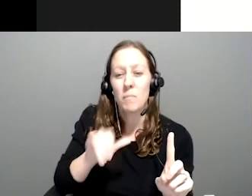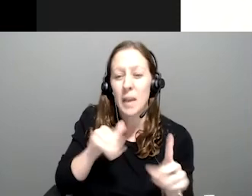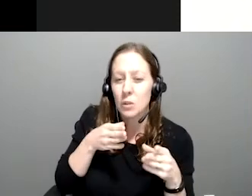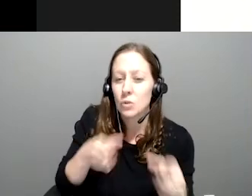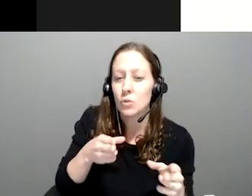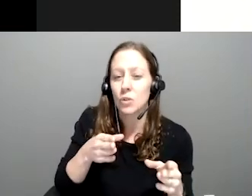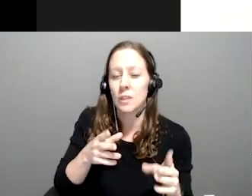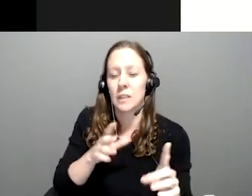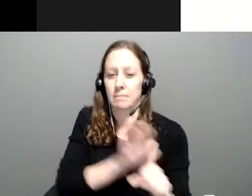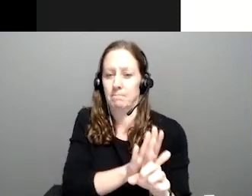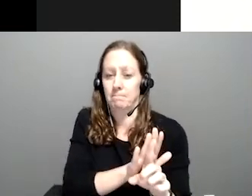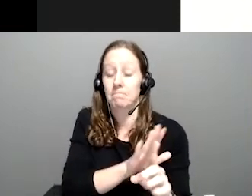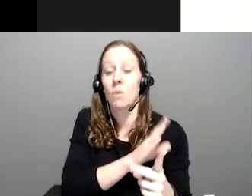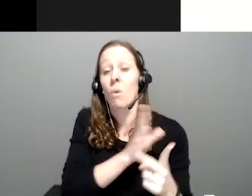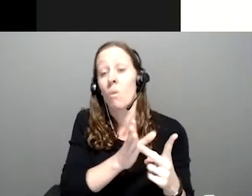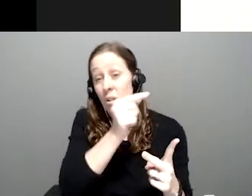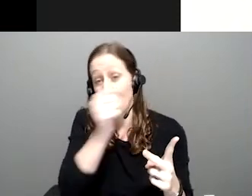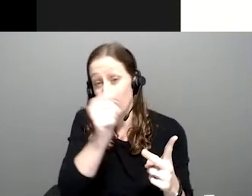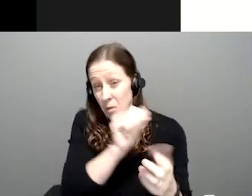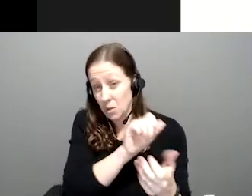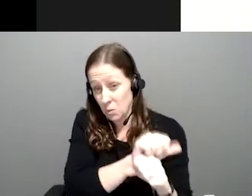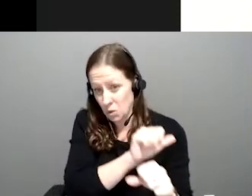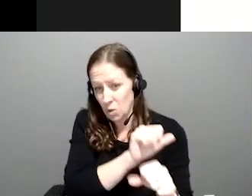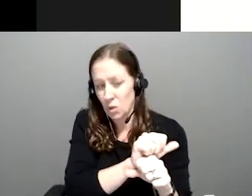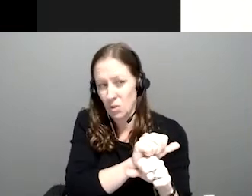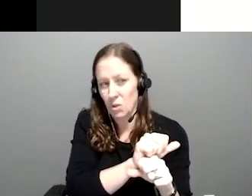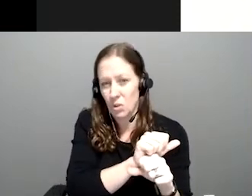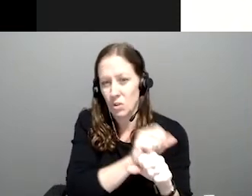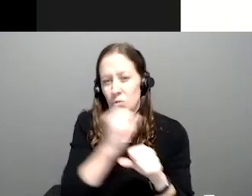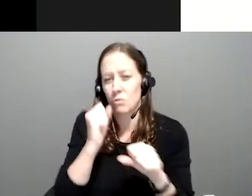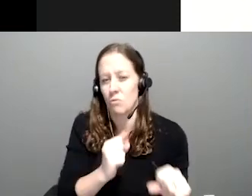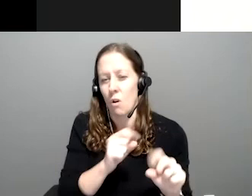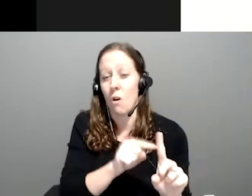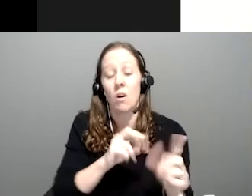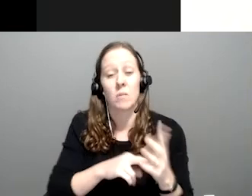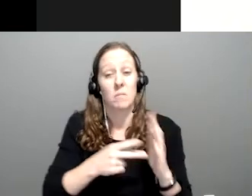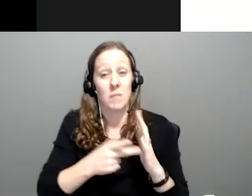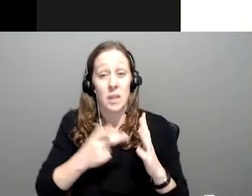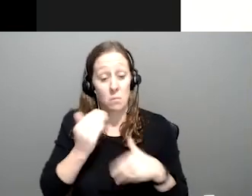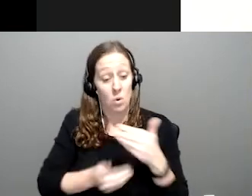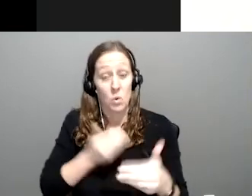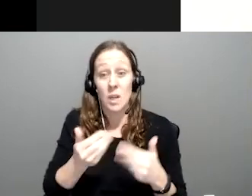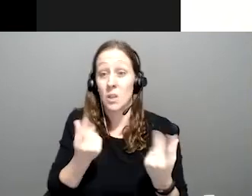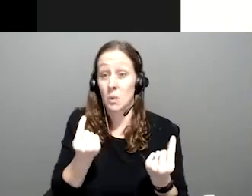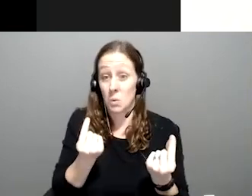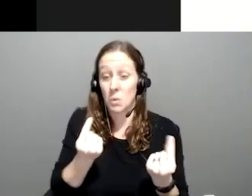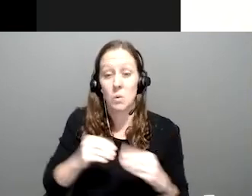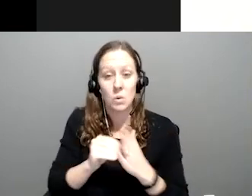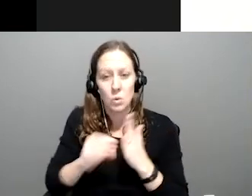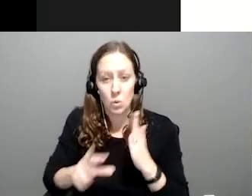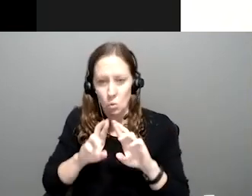also government work. So this is the process in which students will put their resumes in, have job